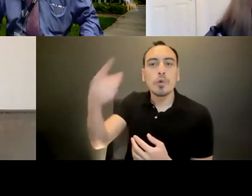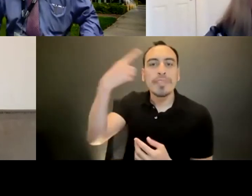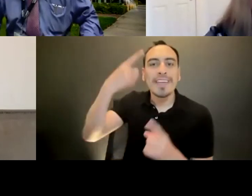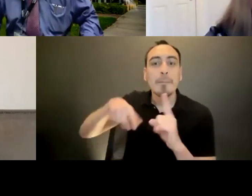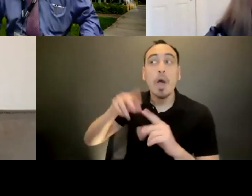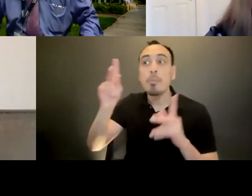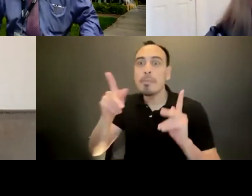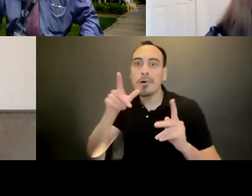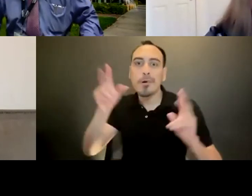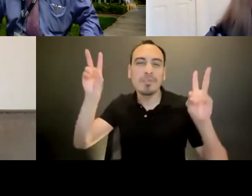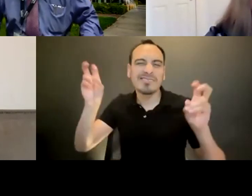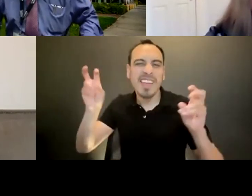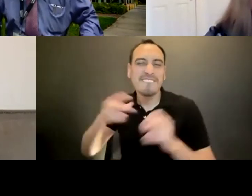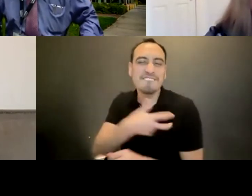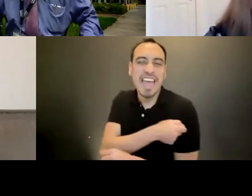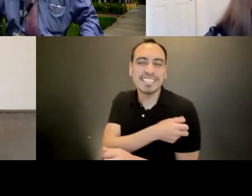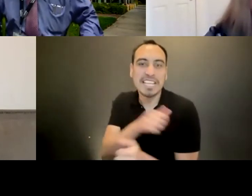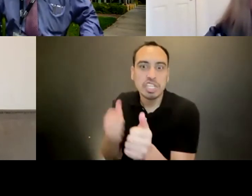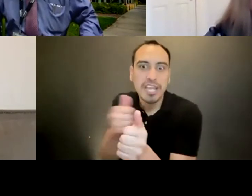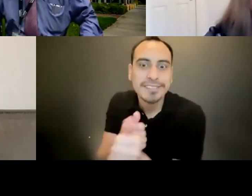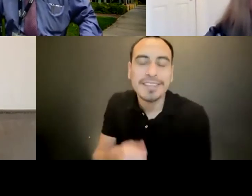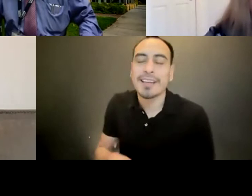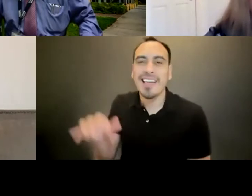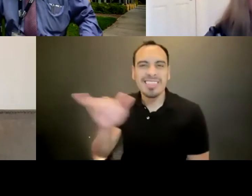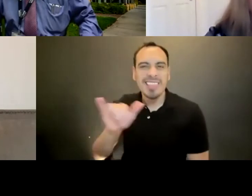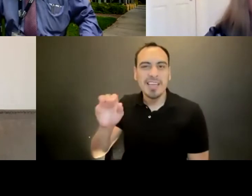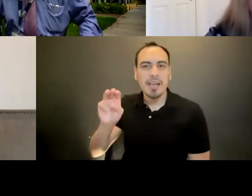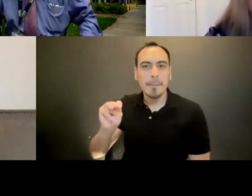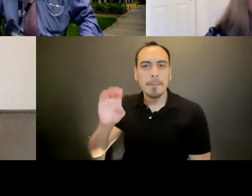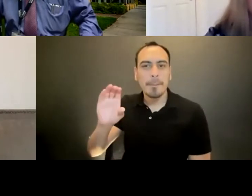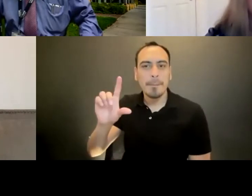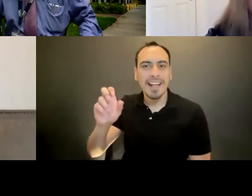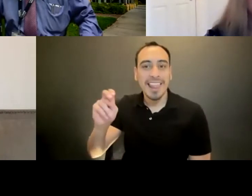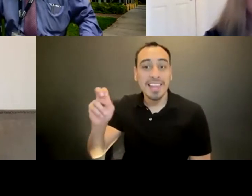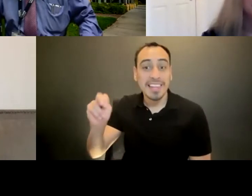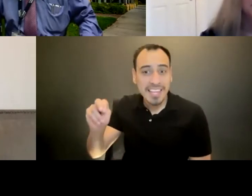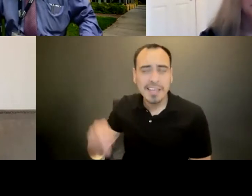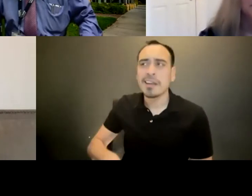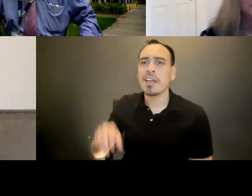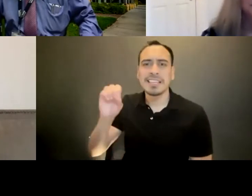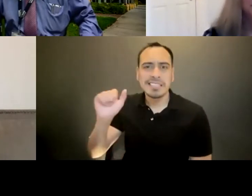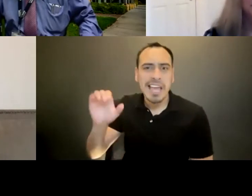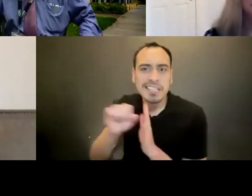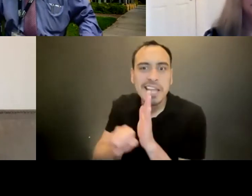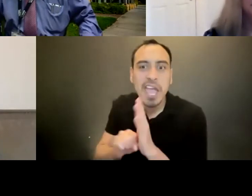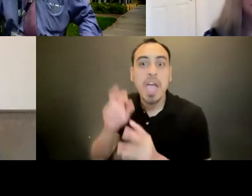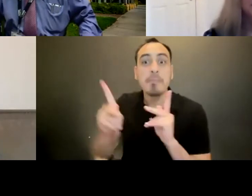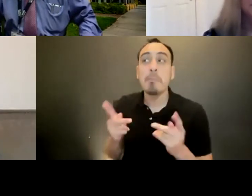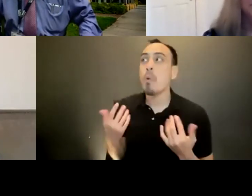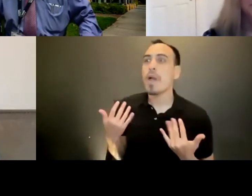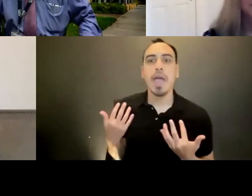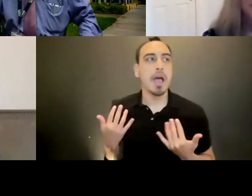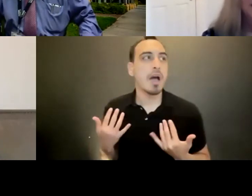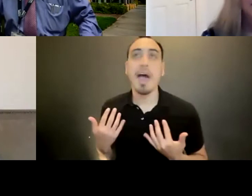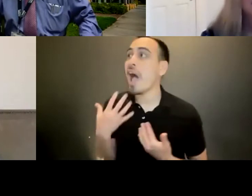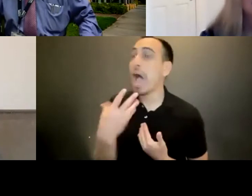vaccination sites like McClellan or Sac State seeing a lot of people lining up hoping for leftover or unused vaccine doses?